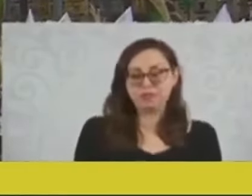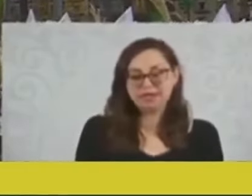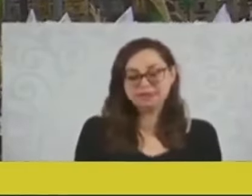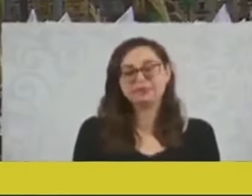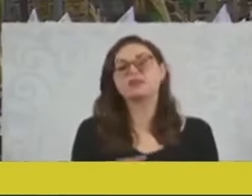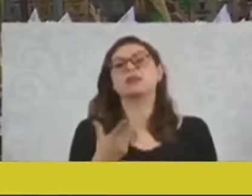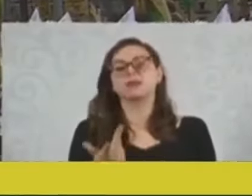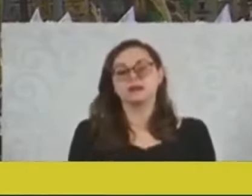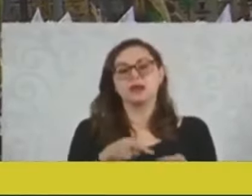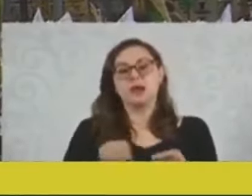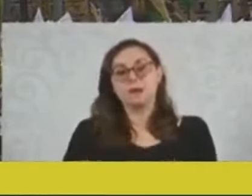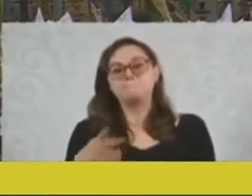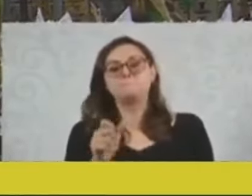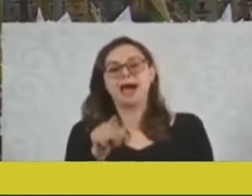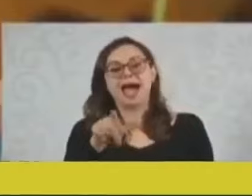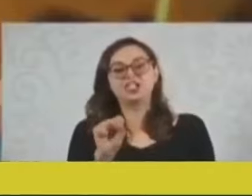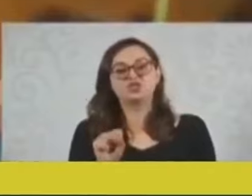From Veracruz,